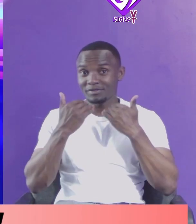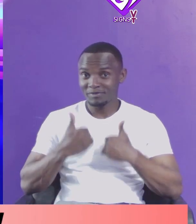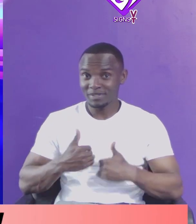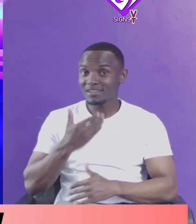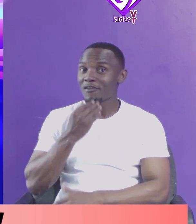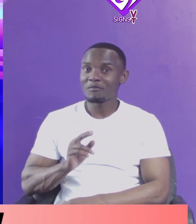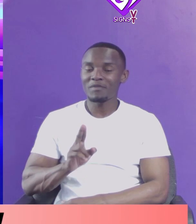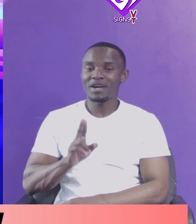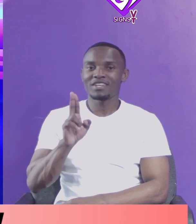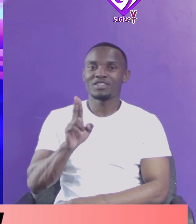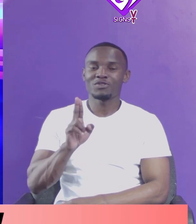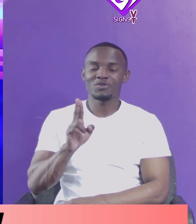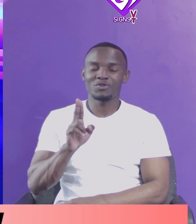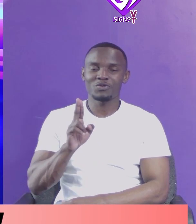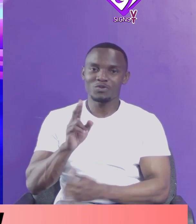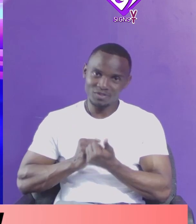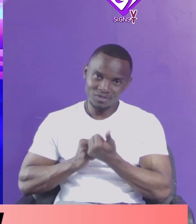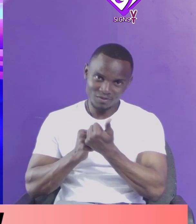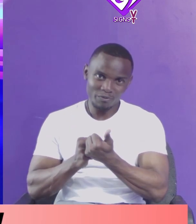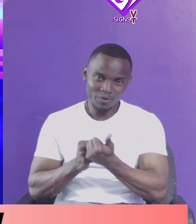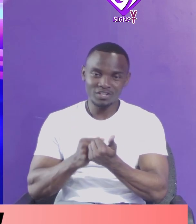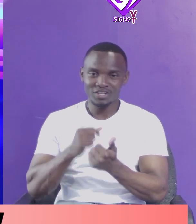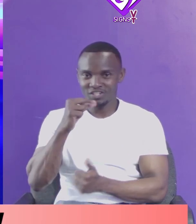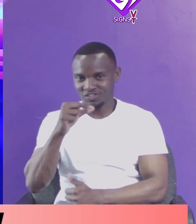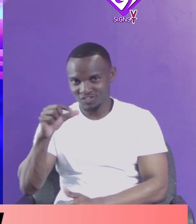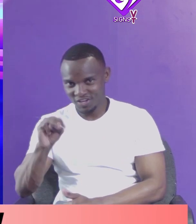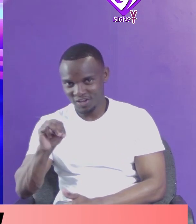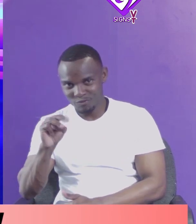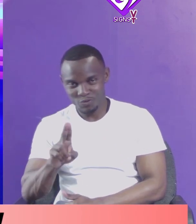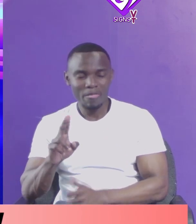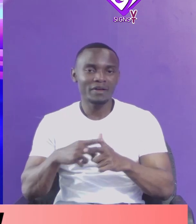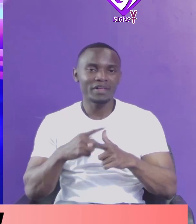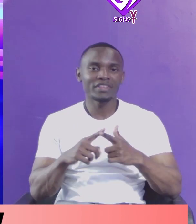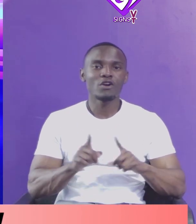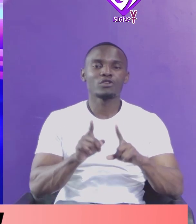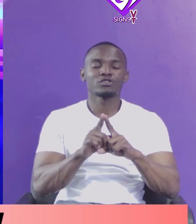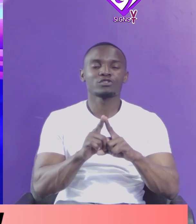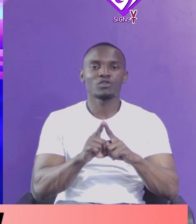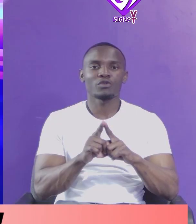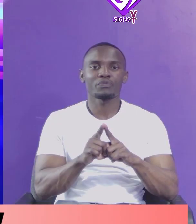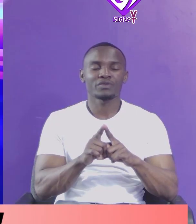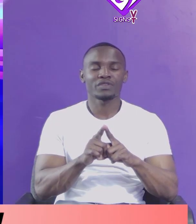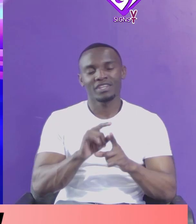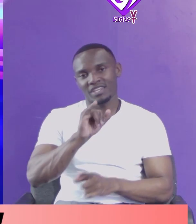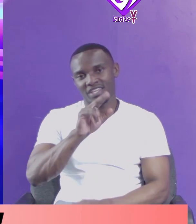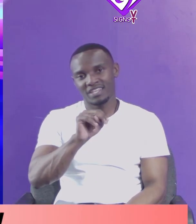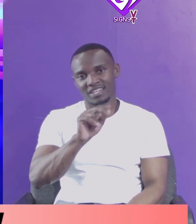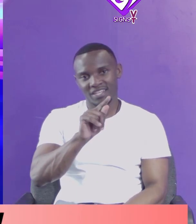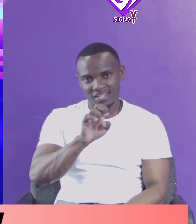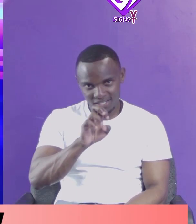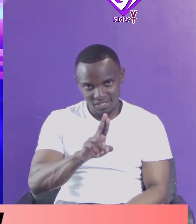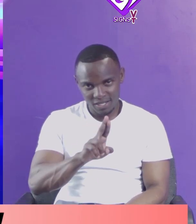United, GGMU, Manchester United fan, and then also Inter Miami.